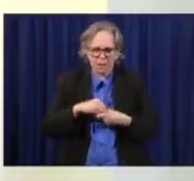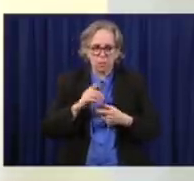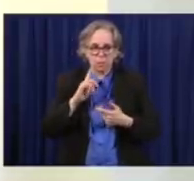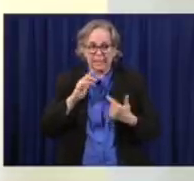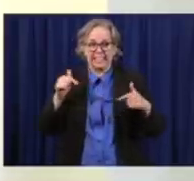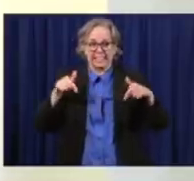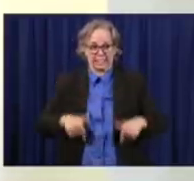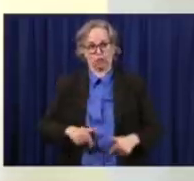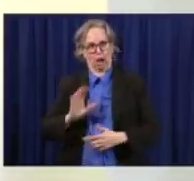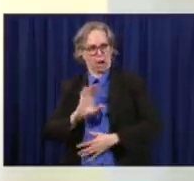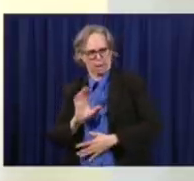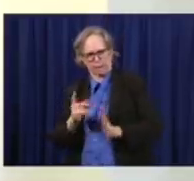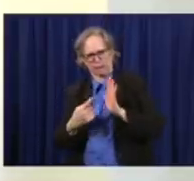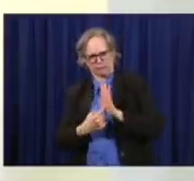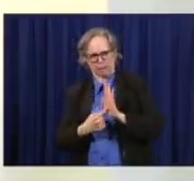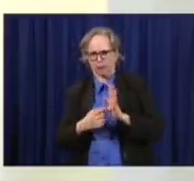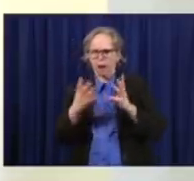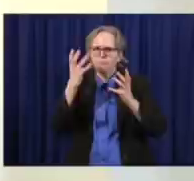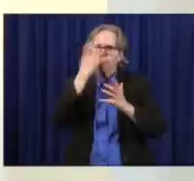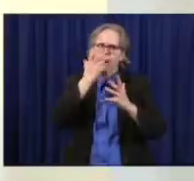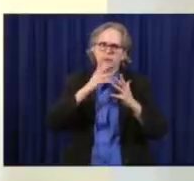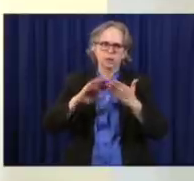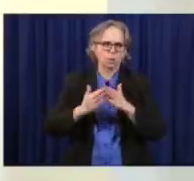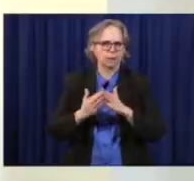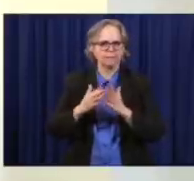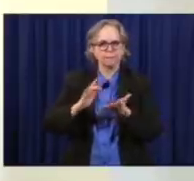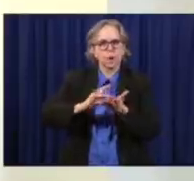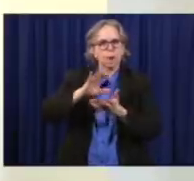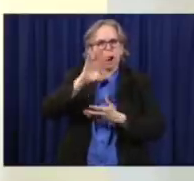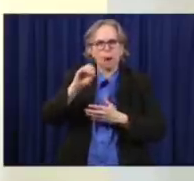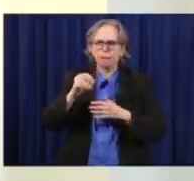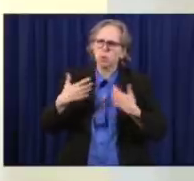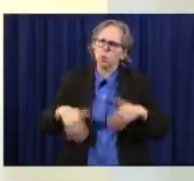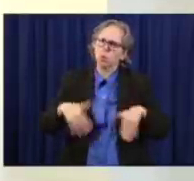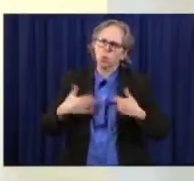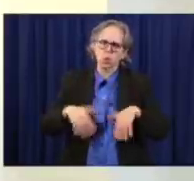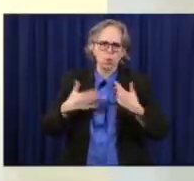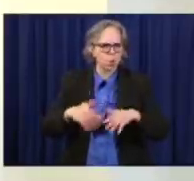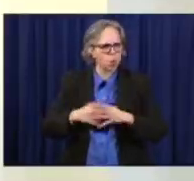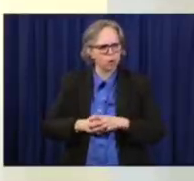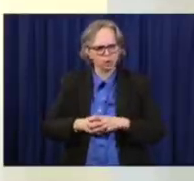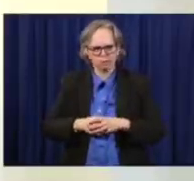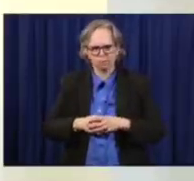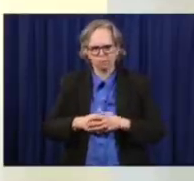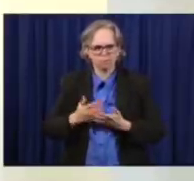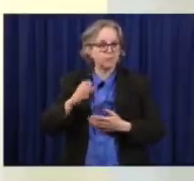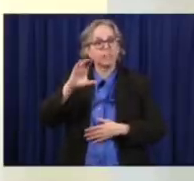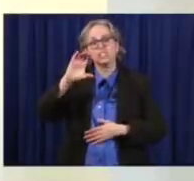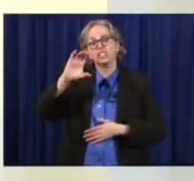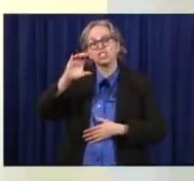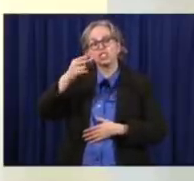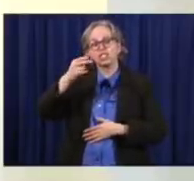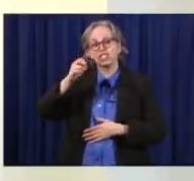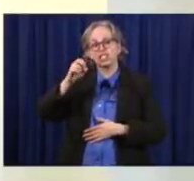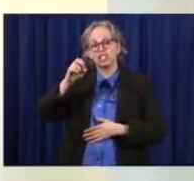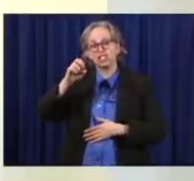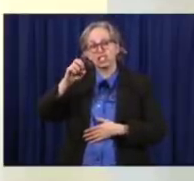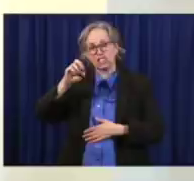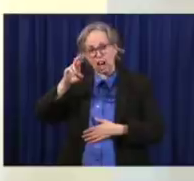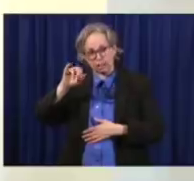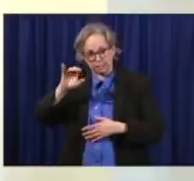an amazing community pharmacy, charitable pharmacies and others. And then the payer mechanism, we also have